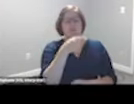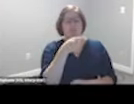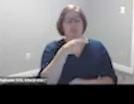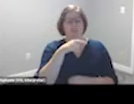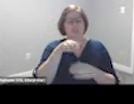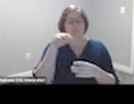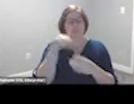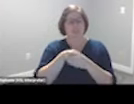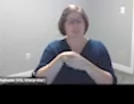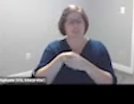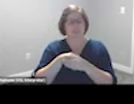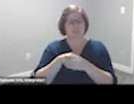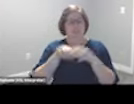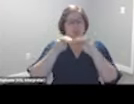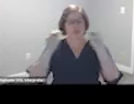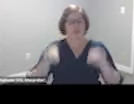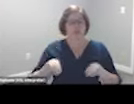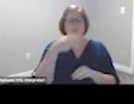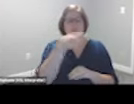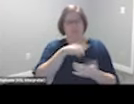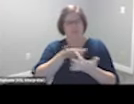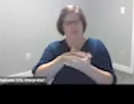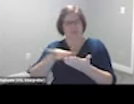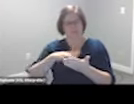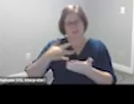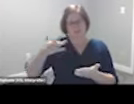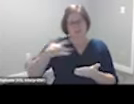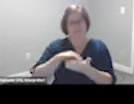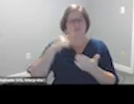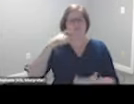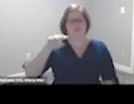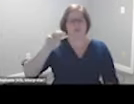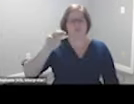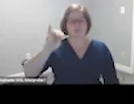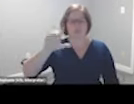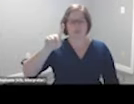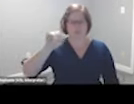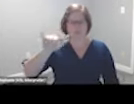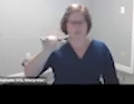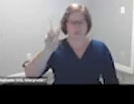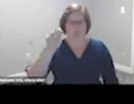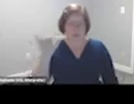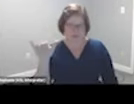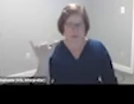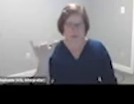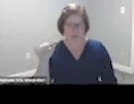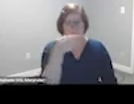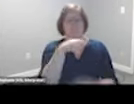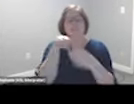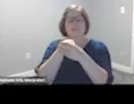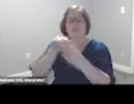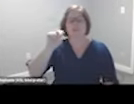up in Newcastle, which is in the north of England. So completely the opposite end of the country from where I am right now. But they wanted to make